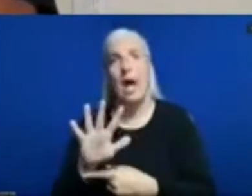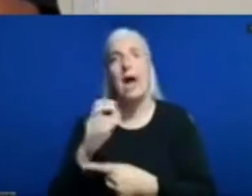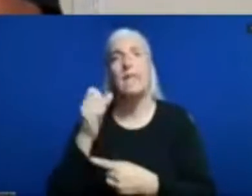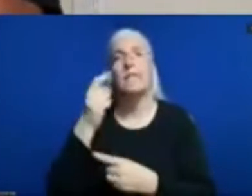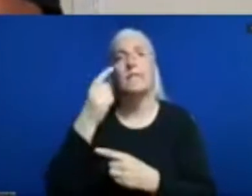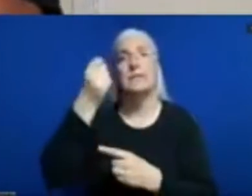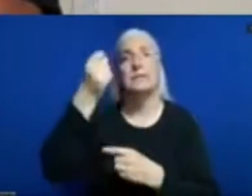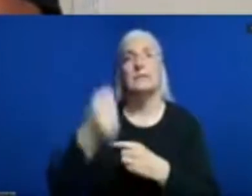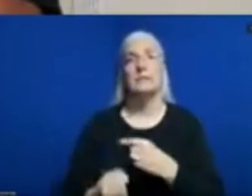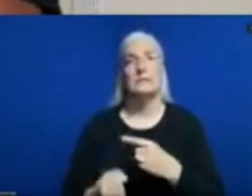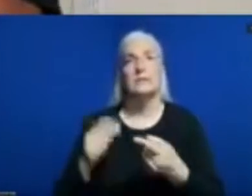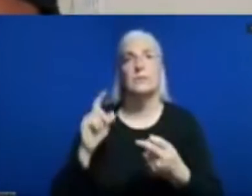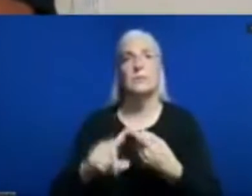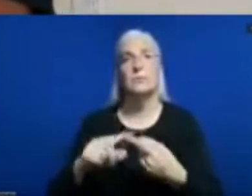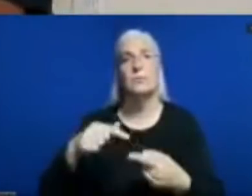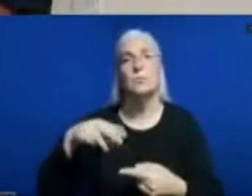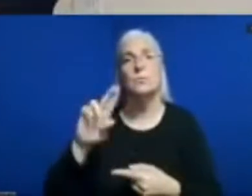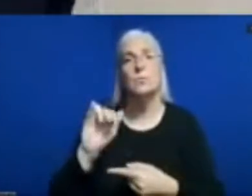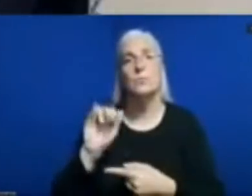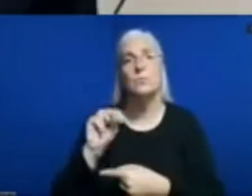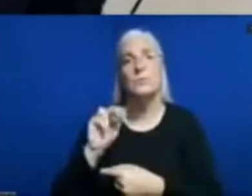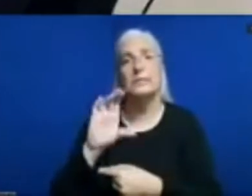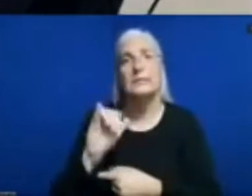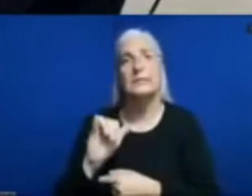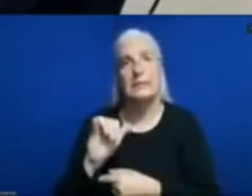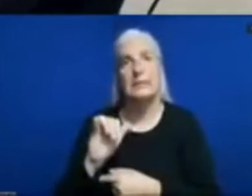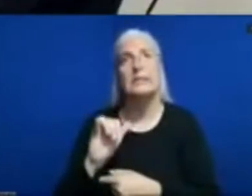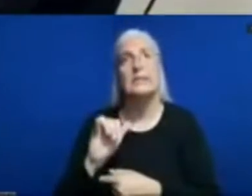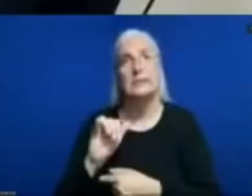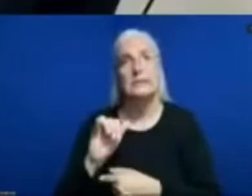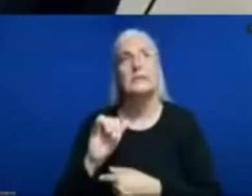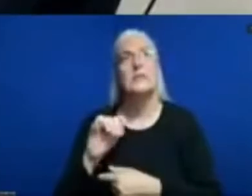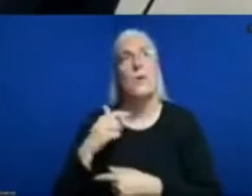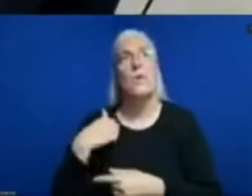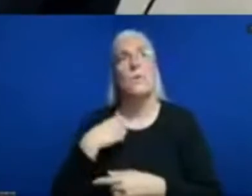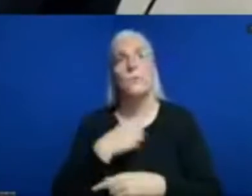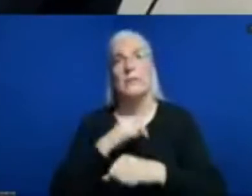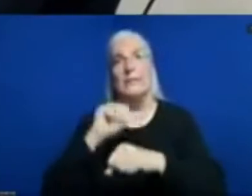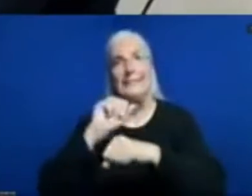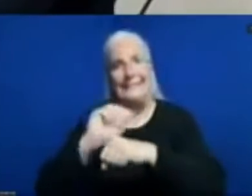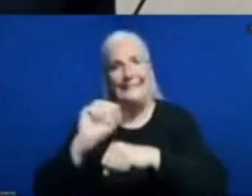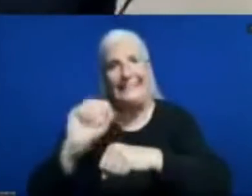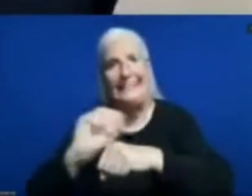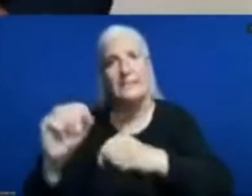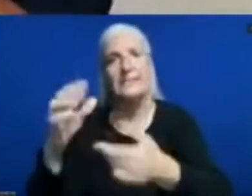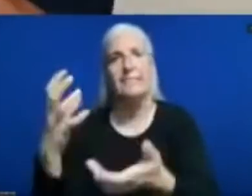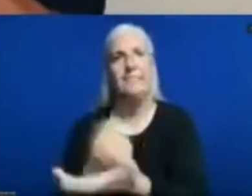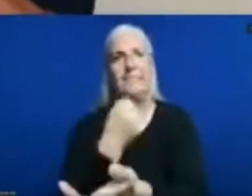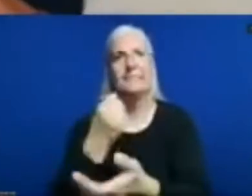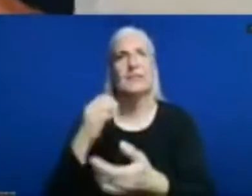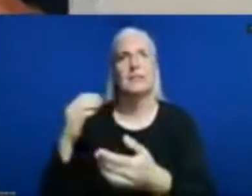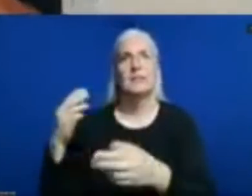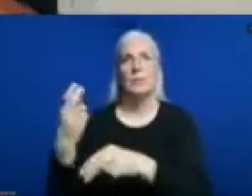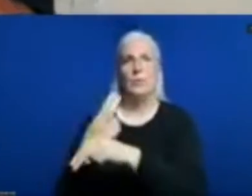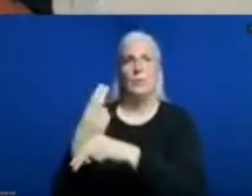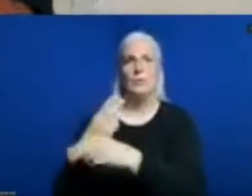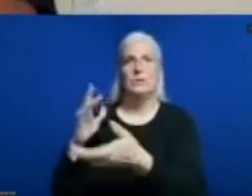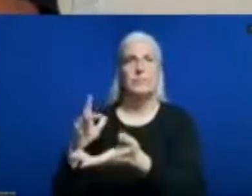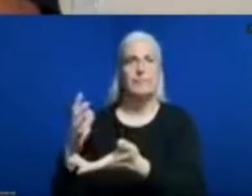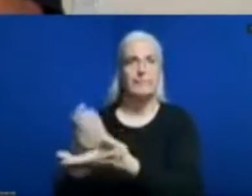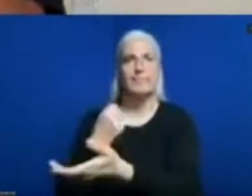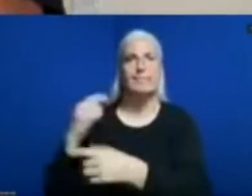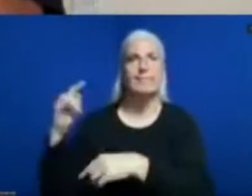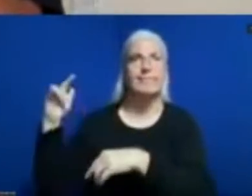we're able to take advantage of it the best we can. And then sometimes some of it we've allowed to go across when it's been safe to do